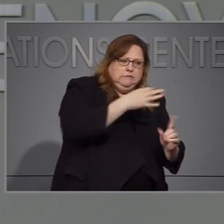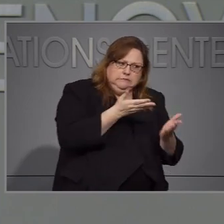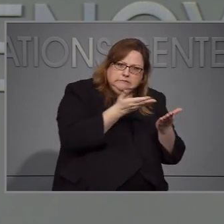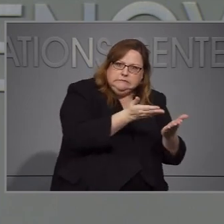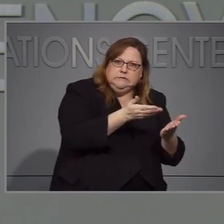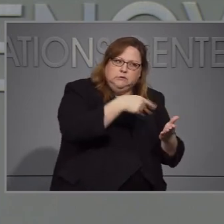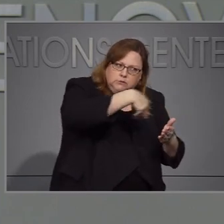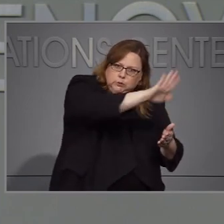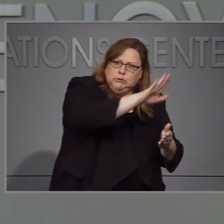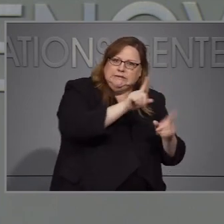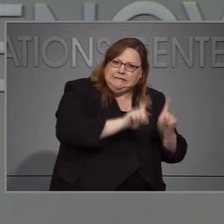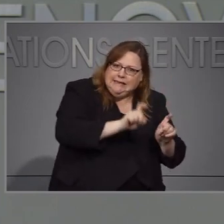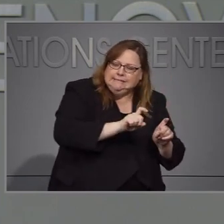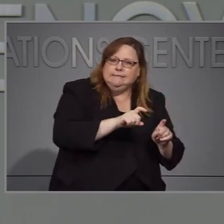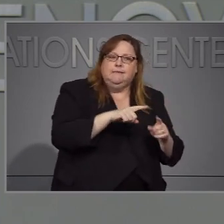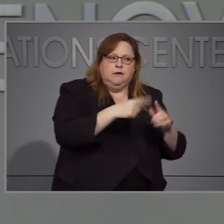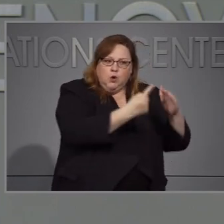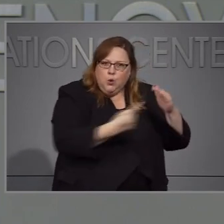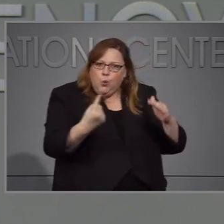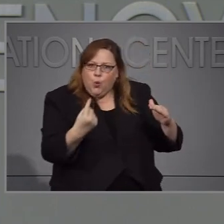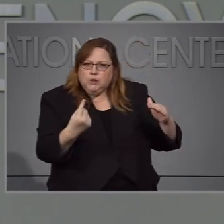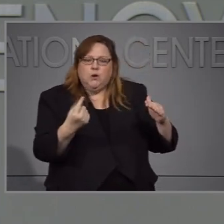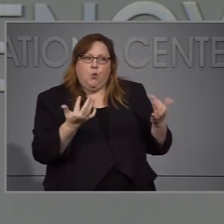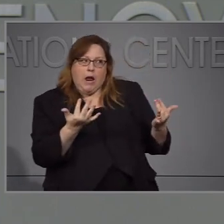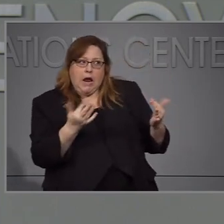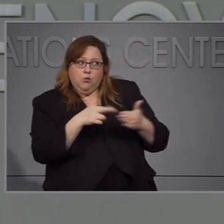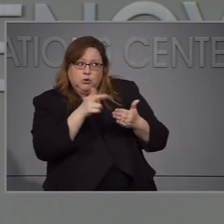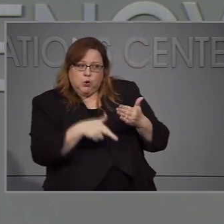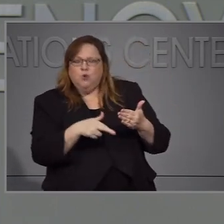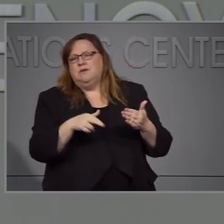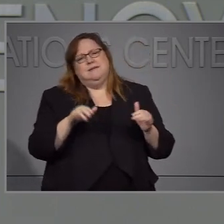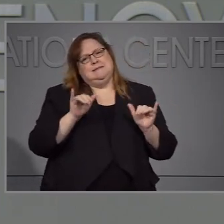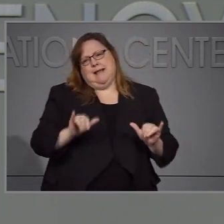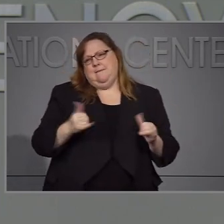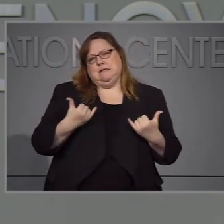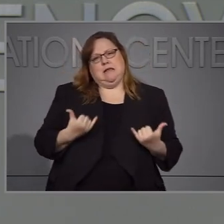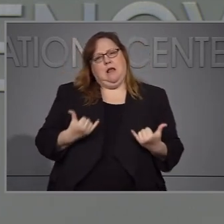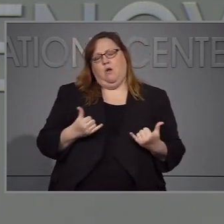other types of positive that we would see in other settings. Thank you.